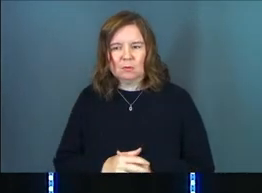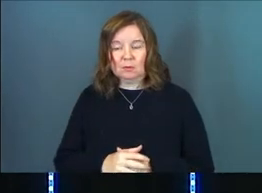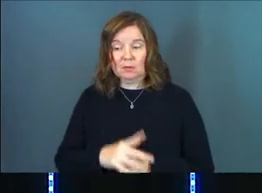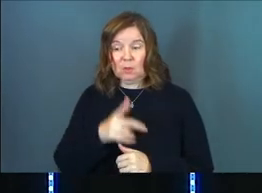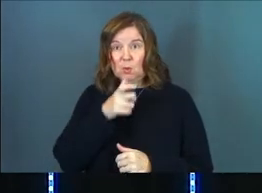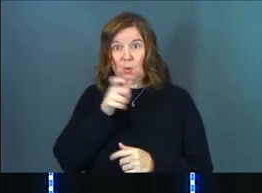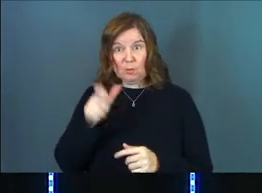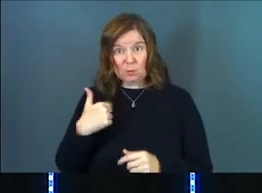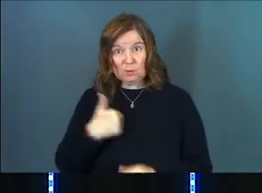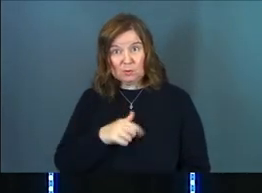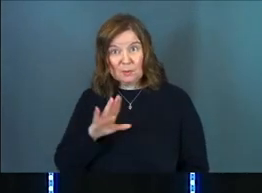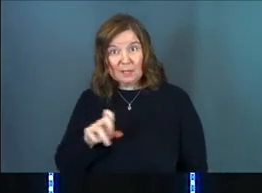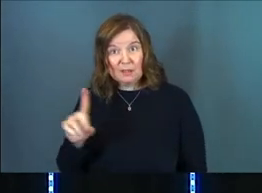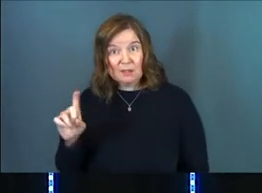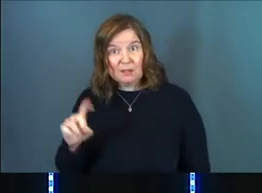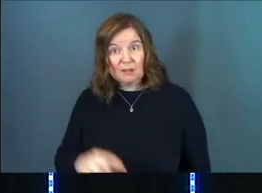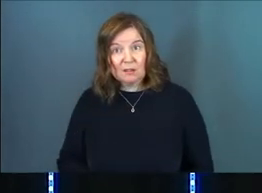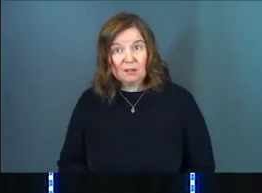Is this who we were supposed to be?